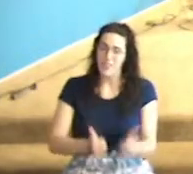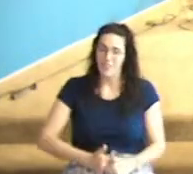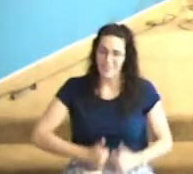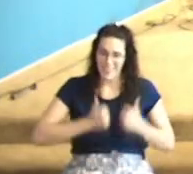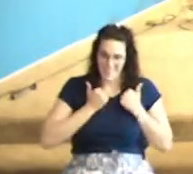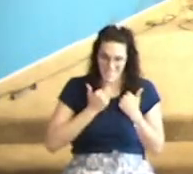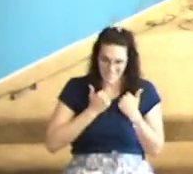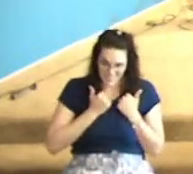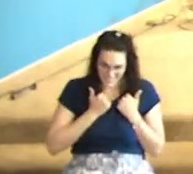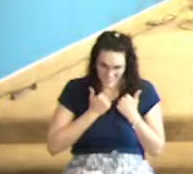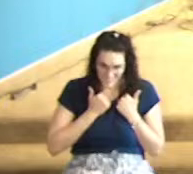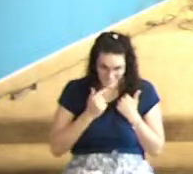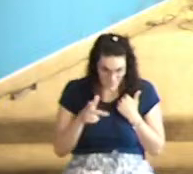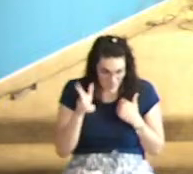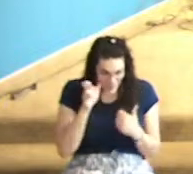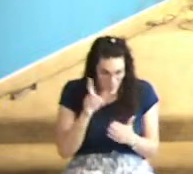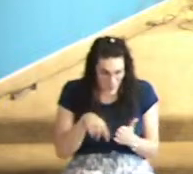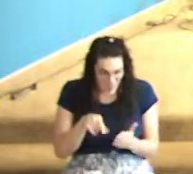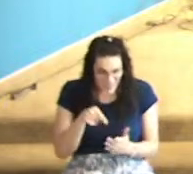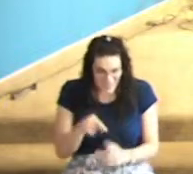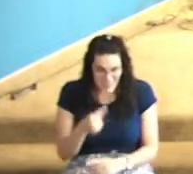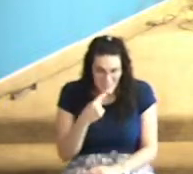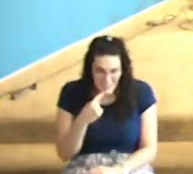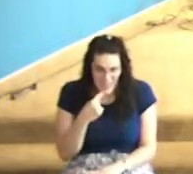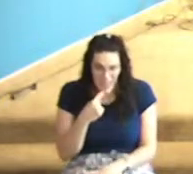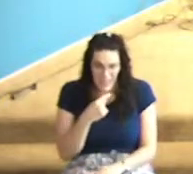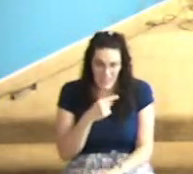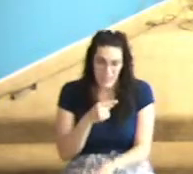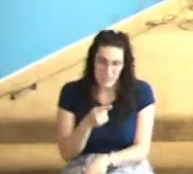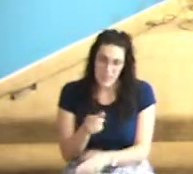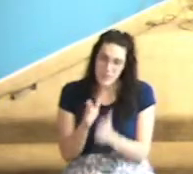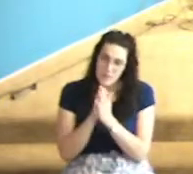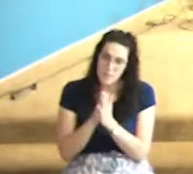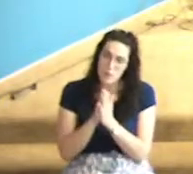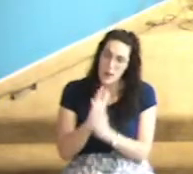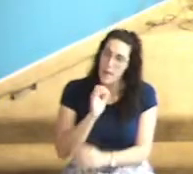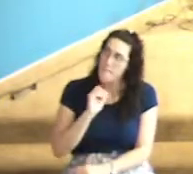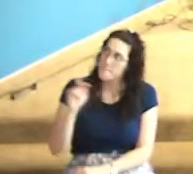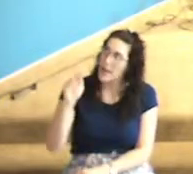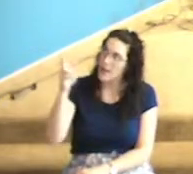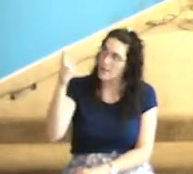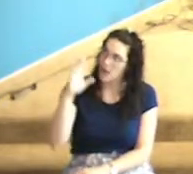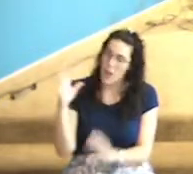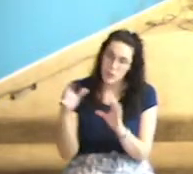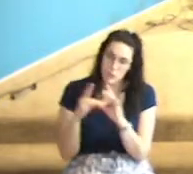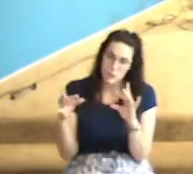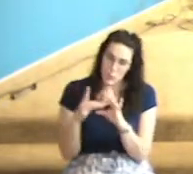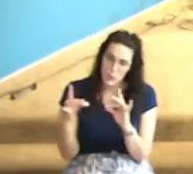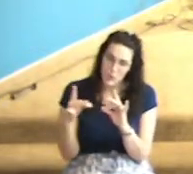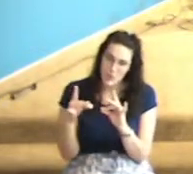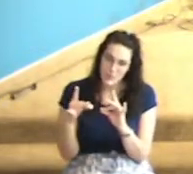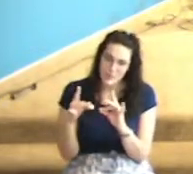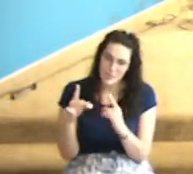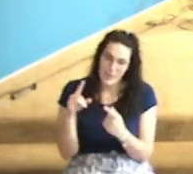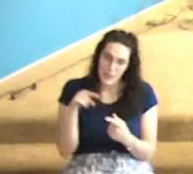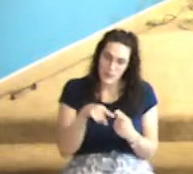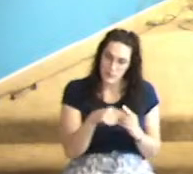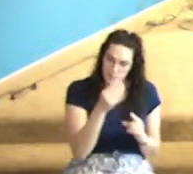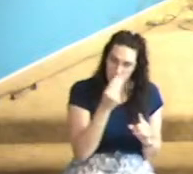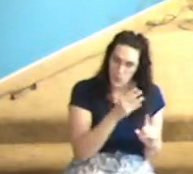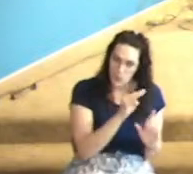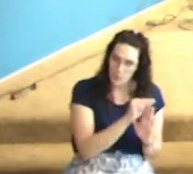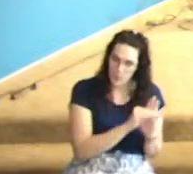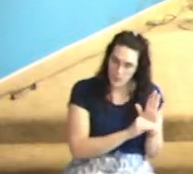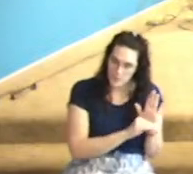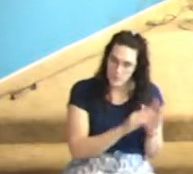Jonah prayed? He prayed back the words that God gave to Moses and the people there in